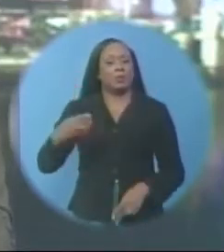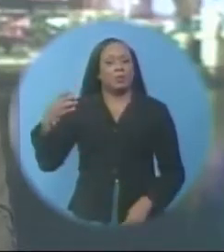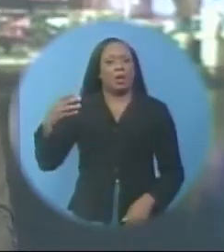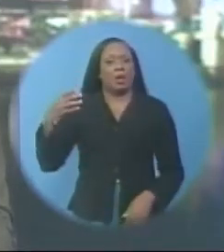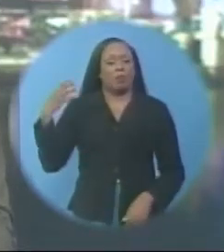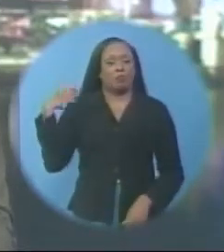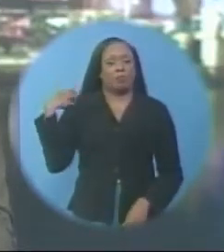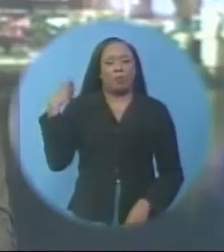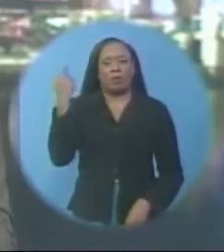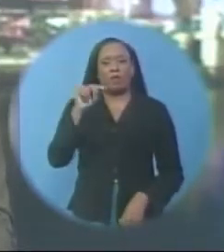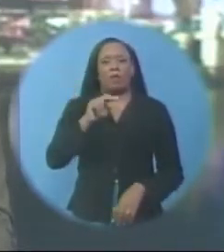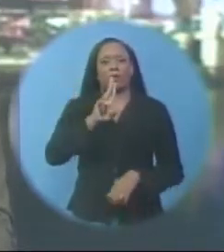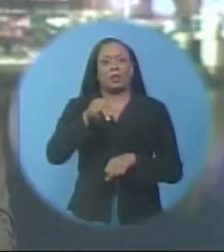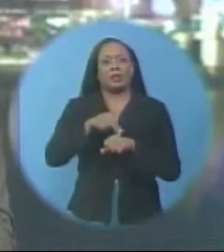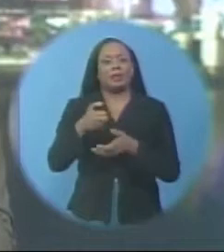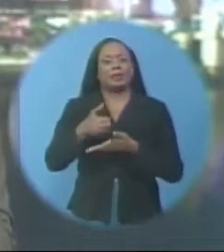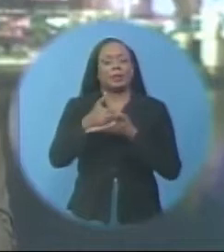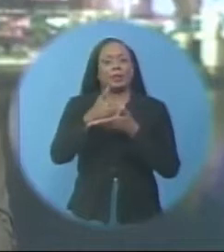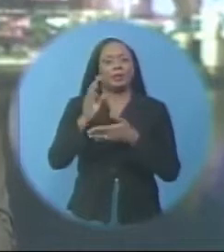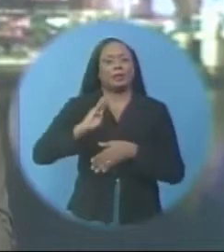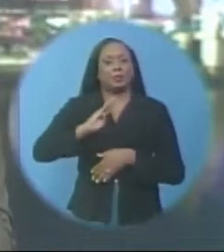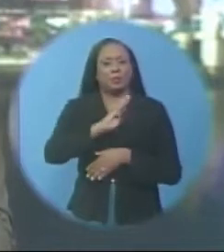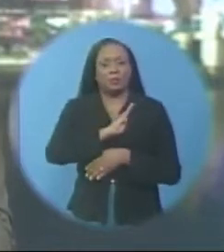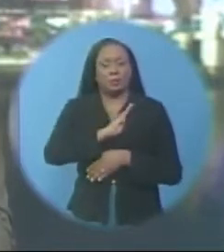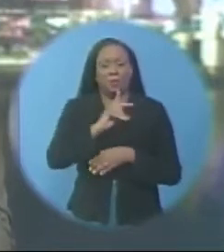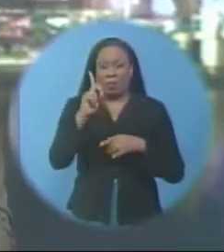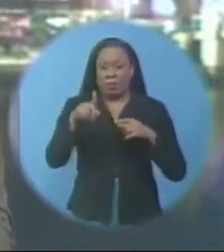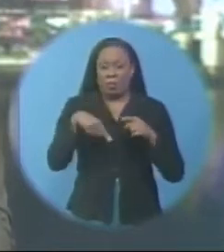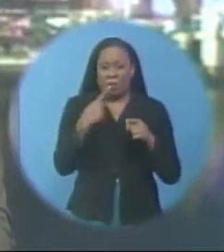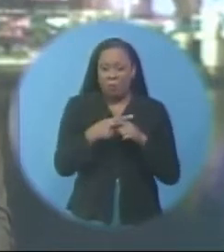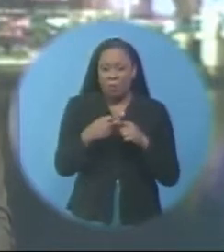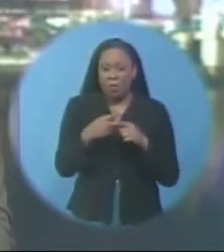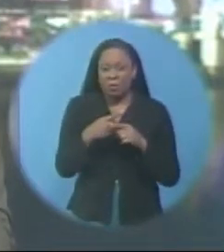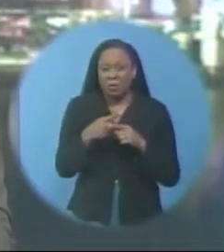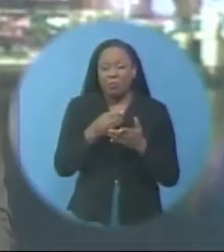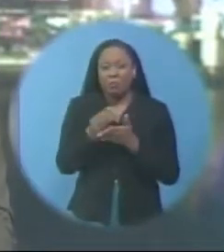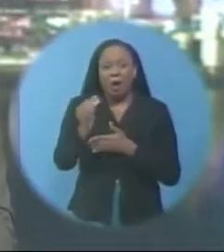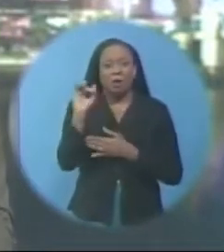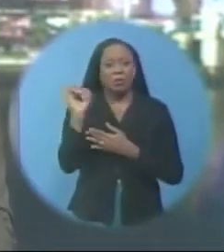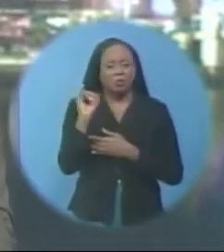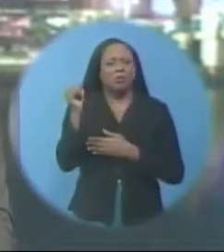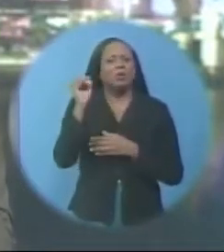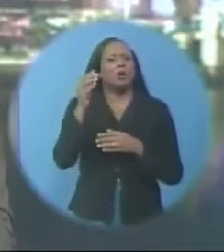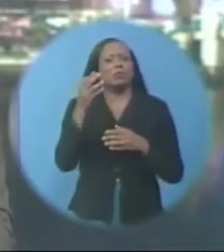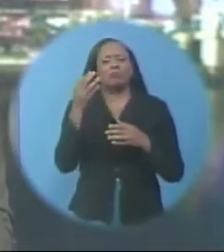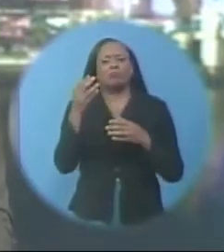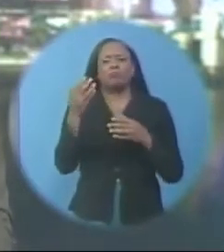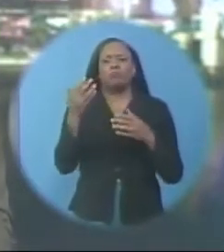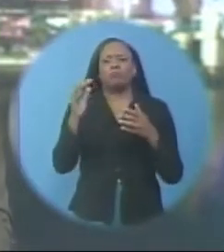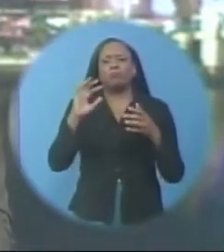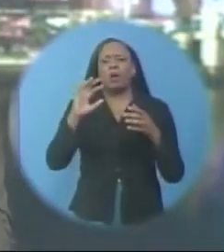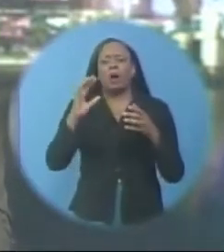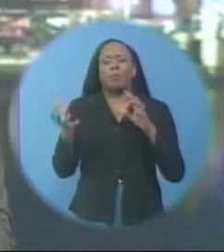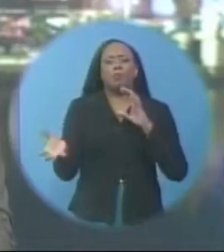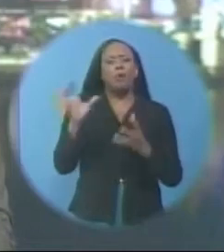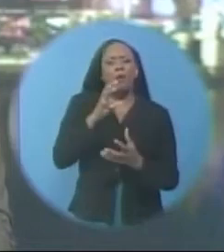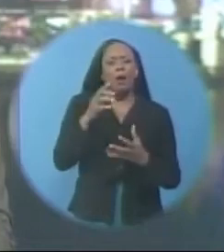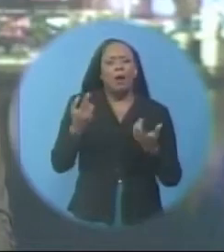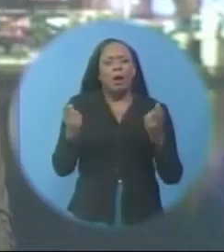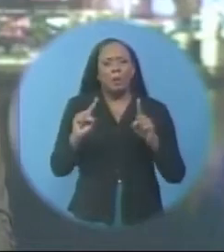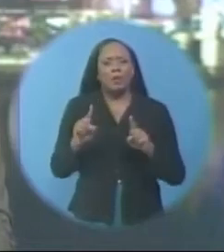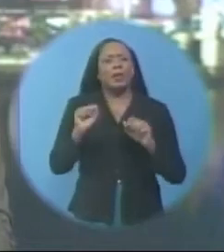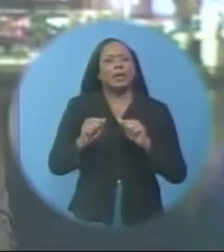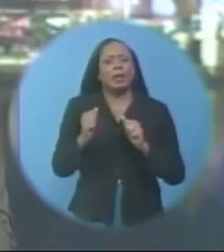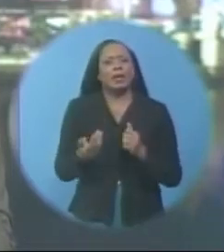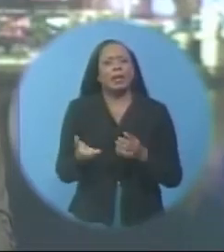Board, says this will allow homeowners to have a chance to rebuild more quickly in the unfortunate event of a fire or